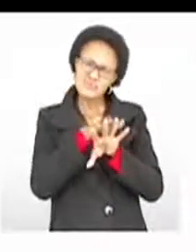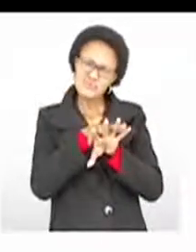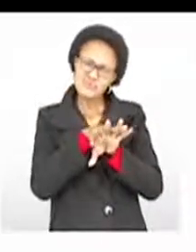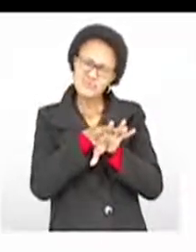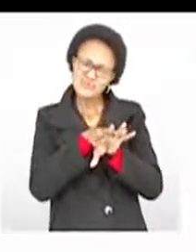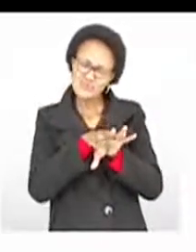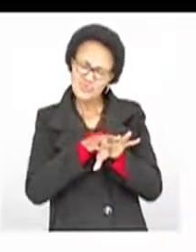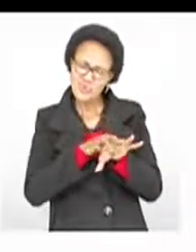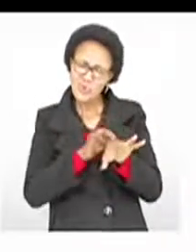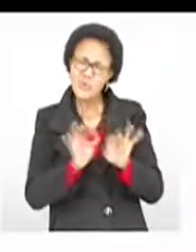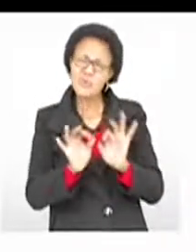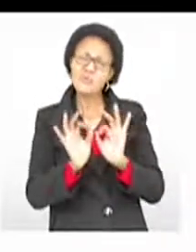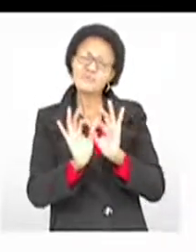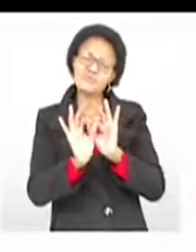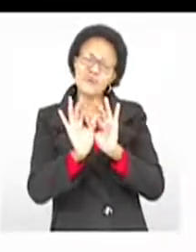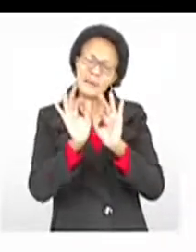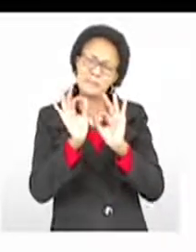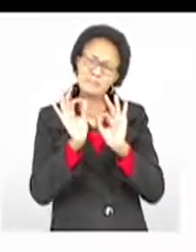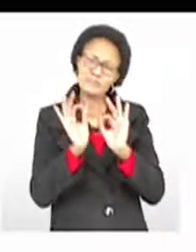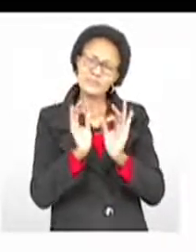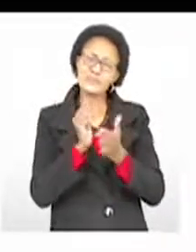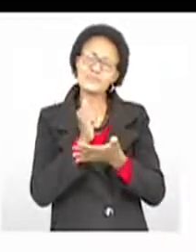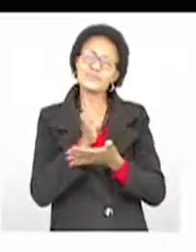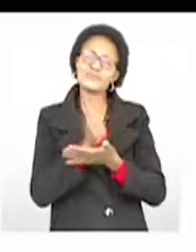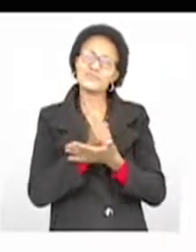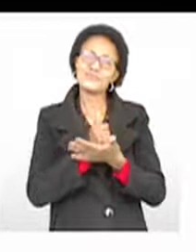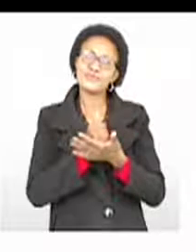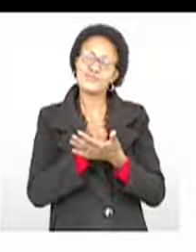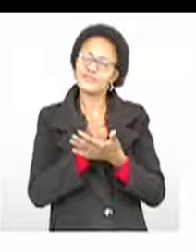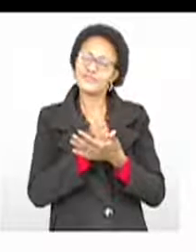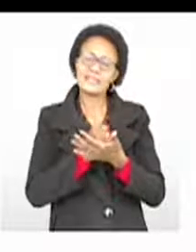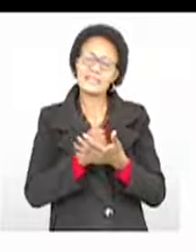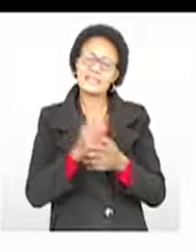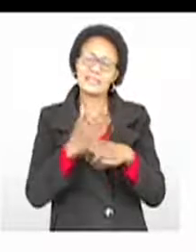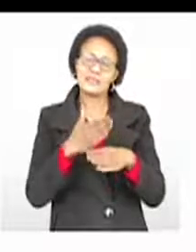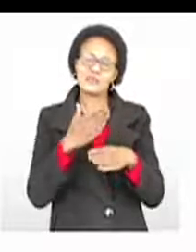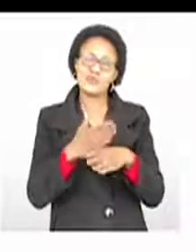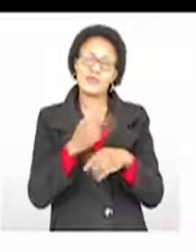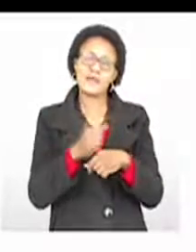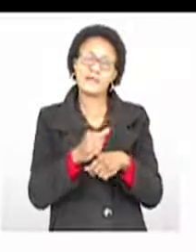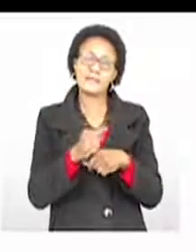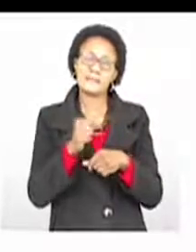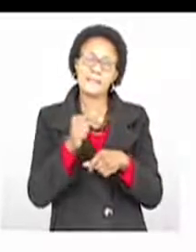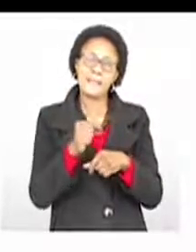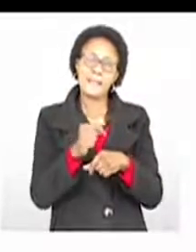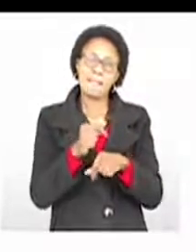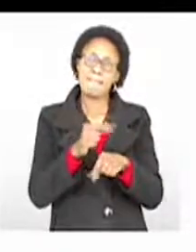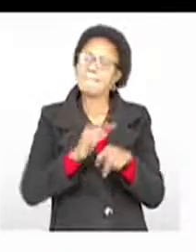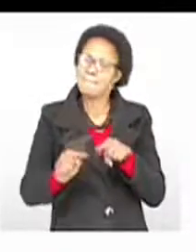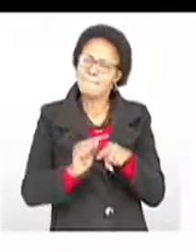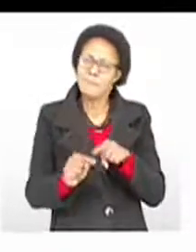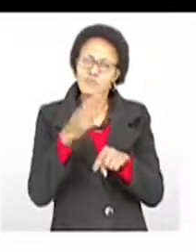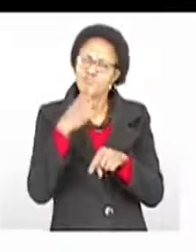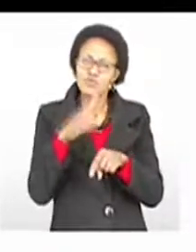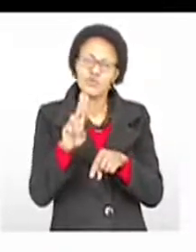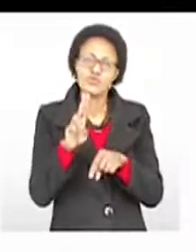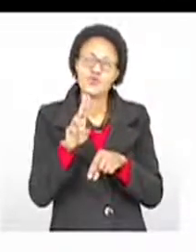at the correct place. And you can still sing our song as you are doing it.